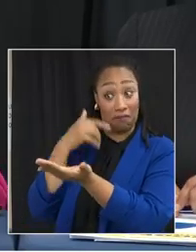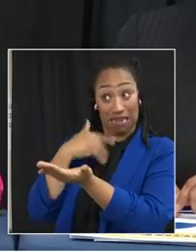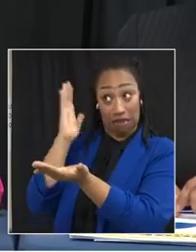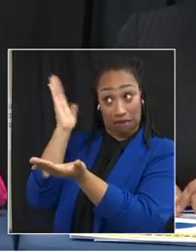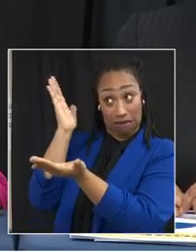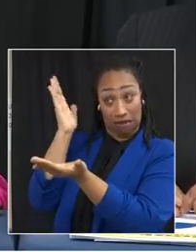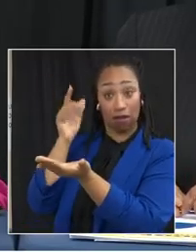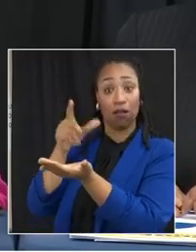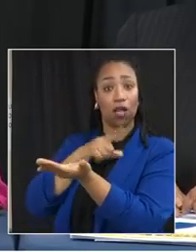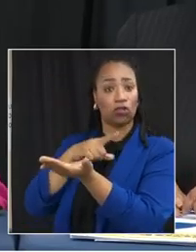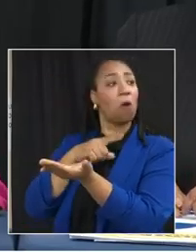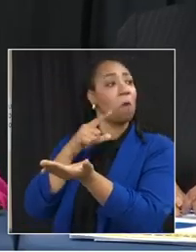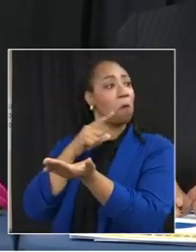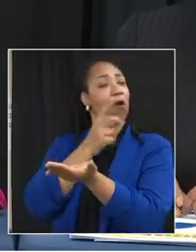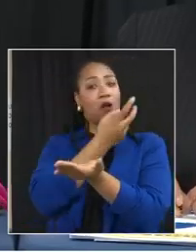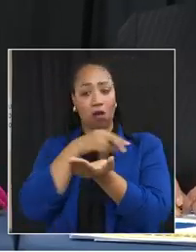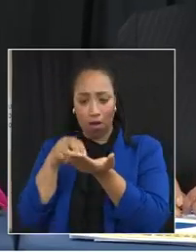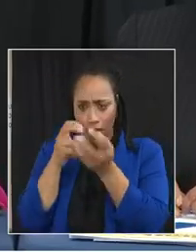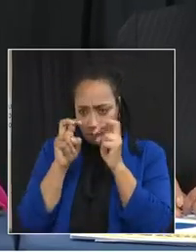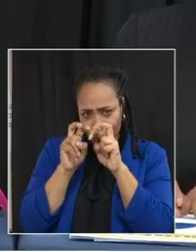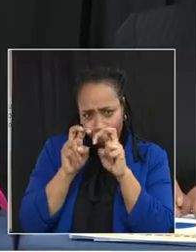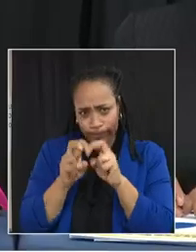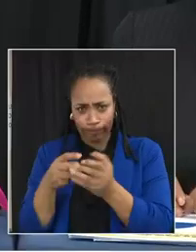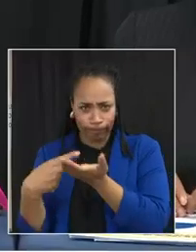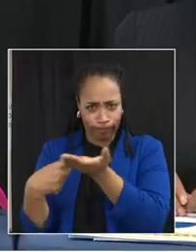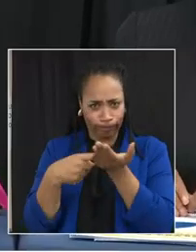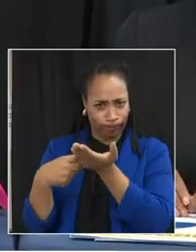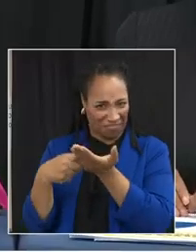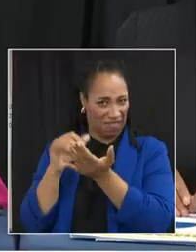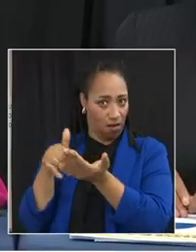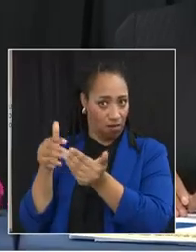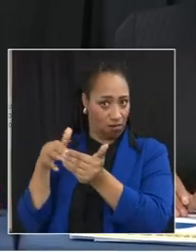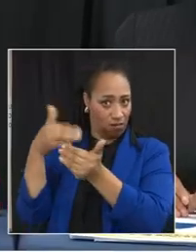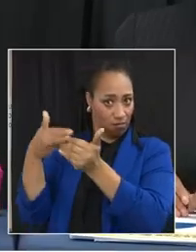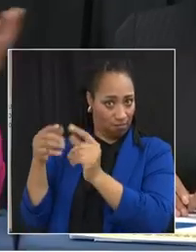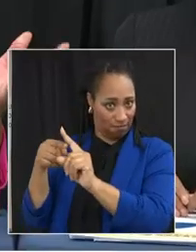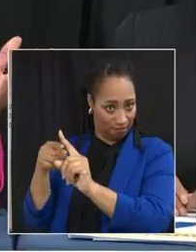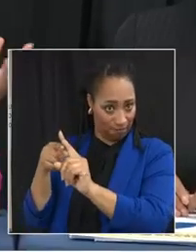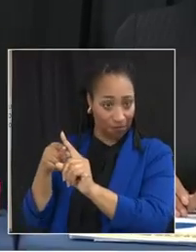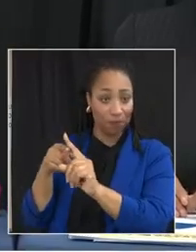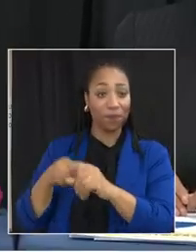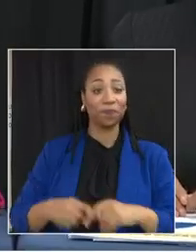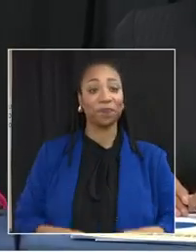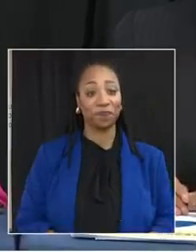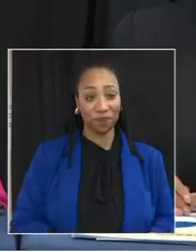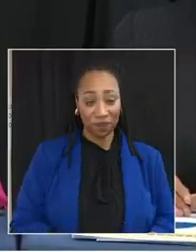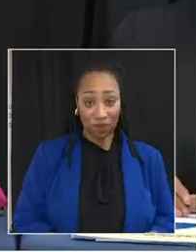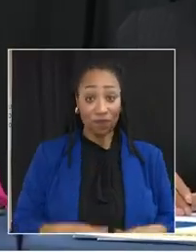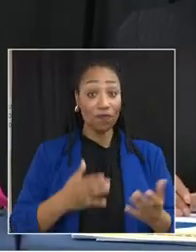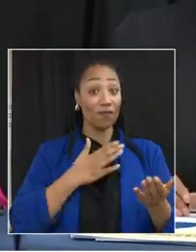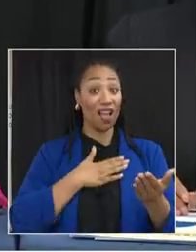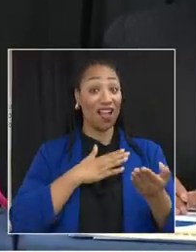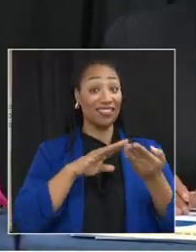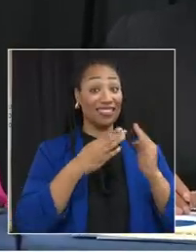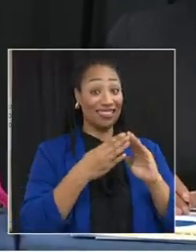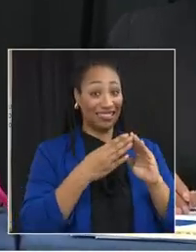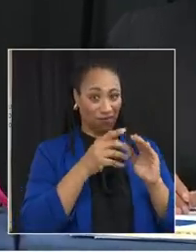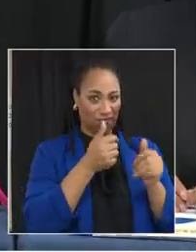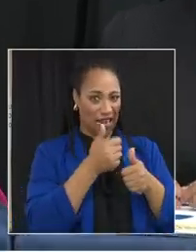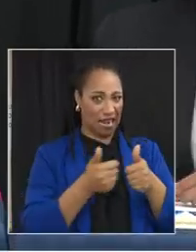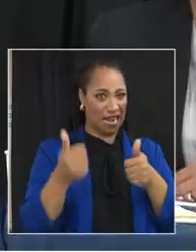joined by our city administrator to my right, Kevin Donahue, my budget director, Jenny Reed, to my far